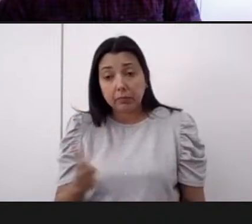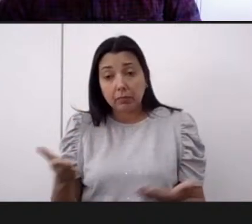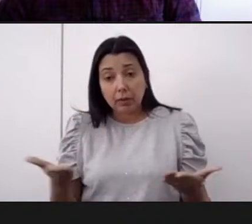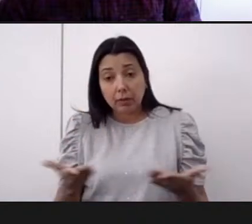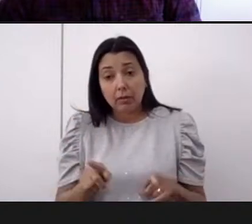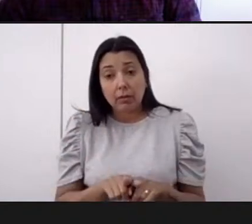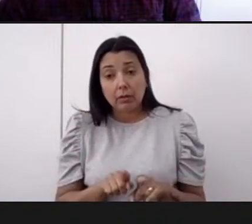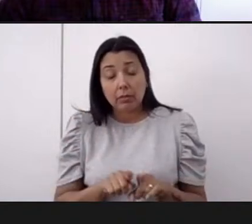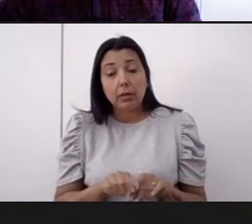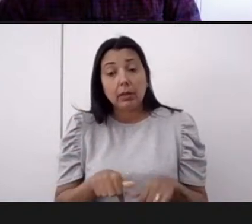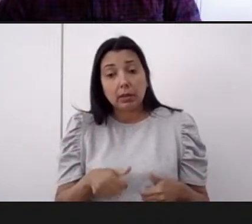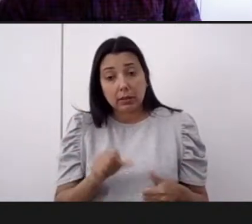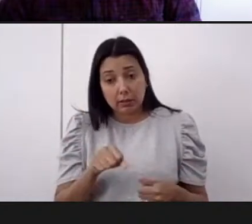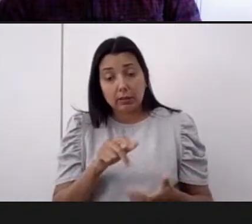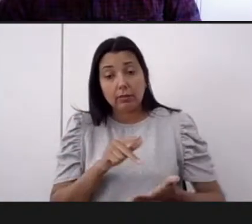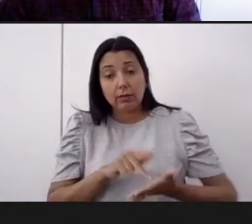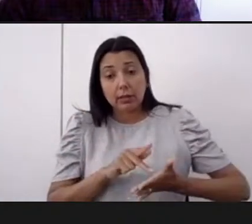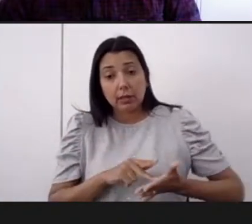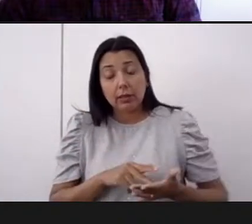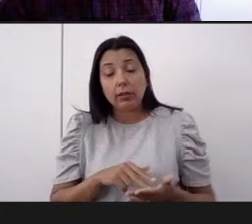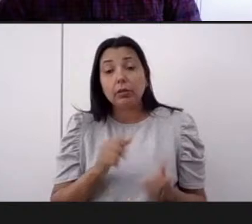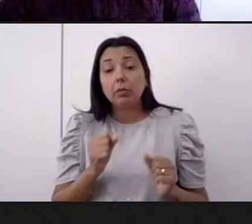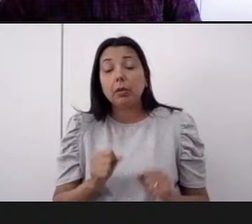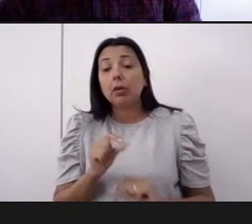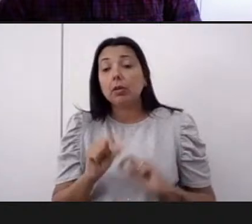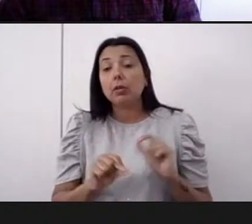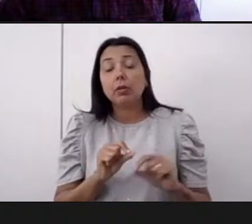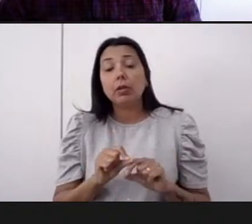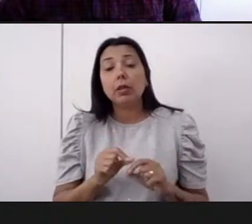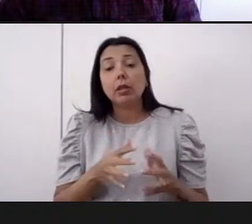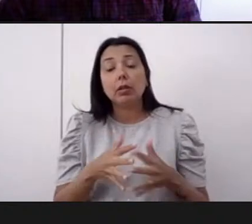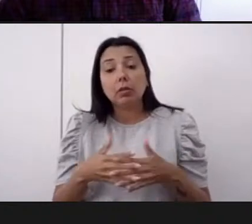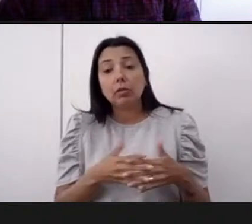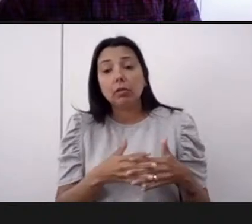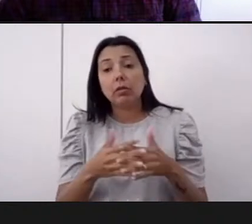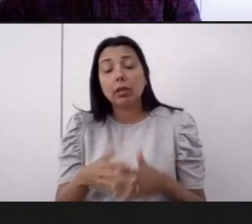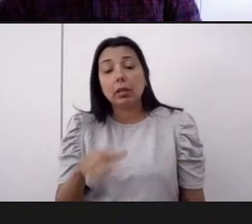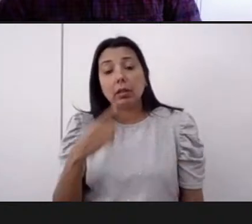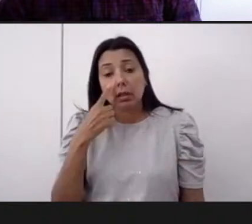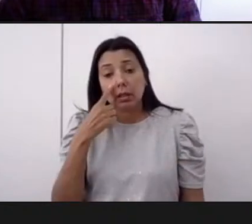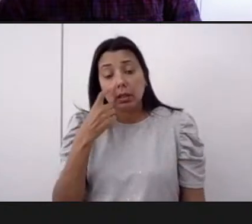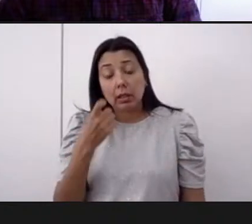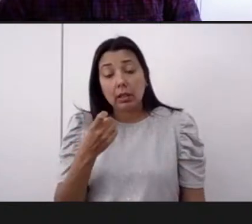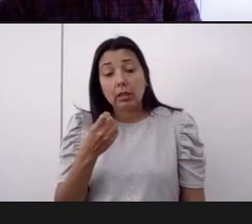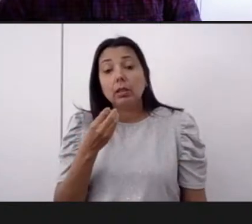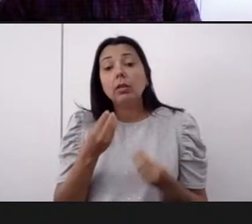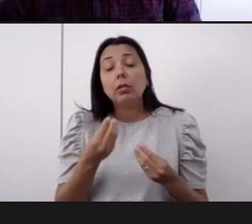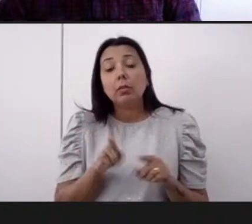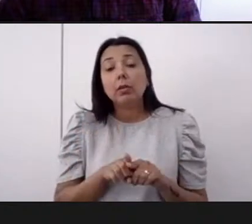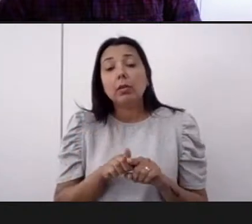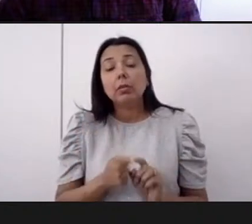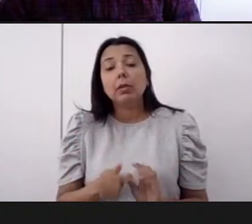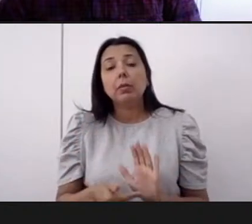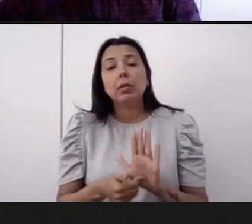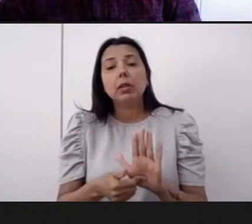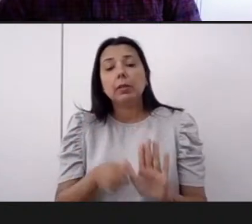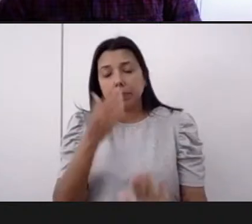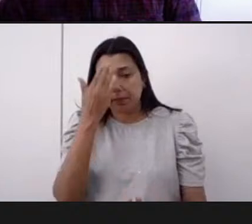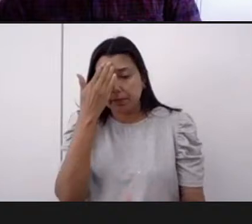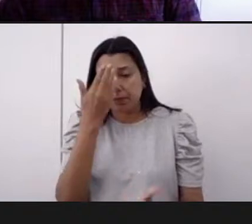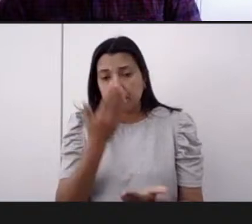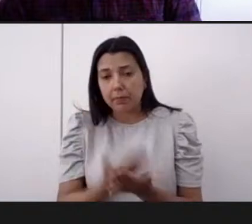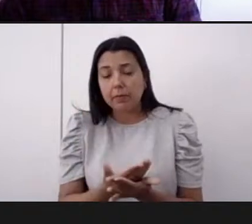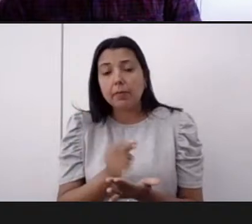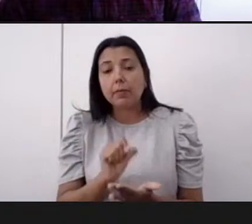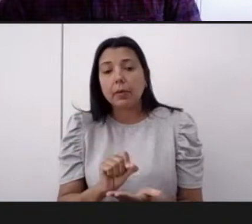seen as a conflict of interest. And how to face this? I think it's very much the problem